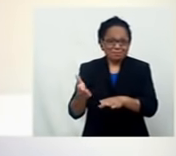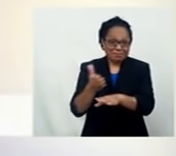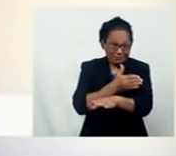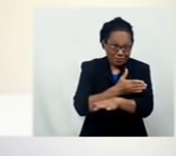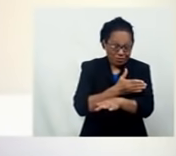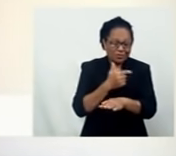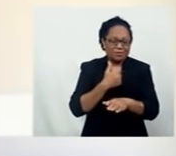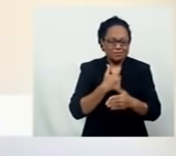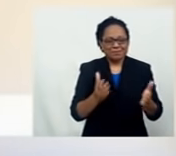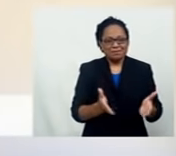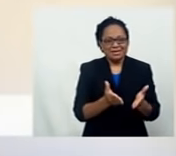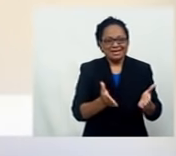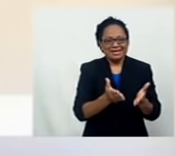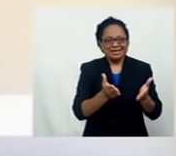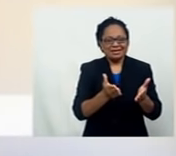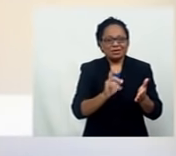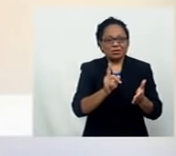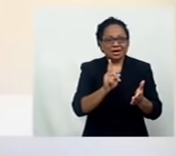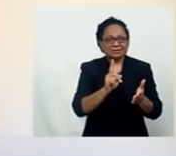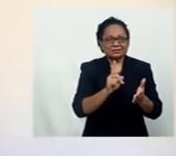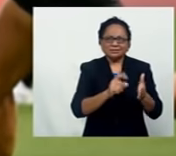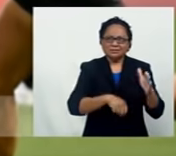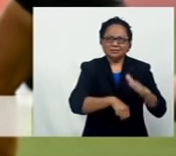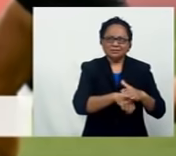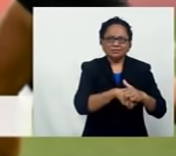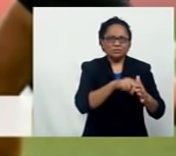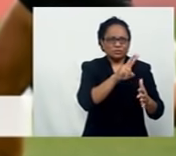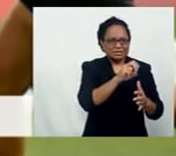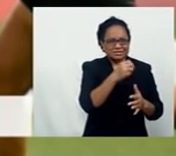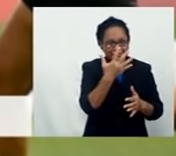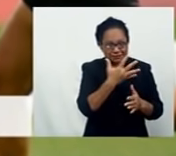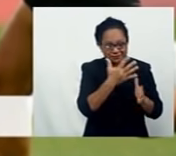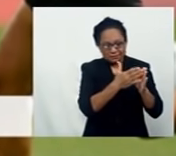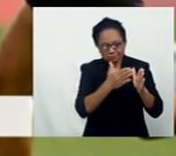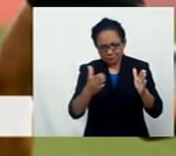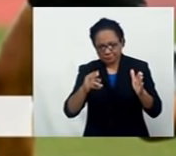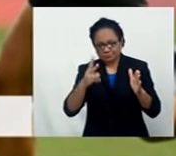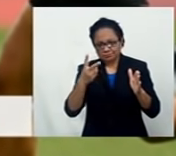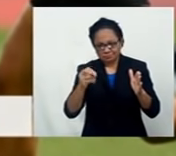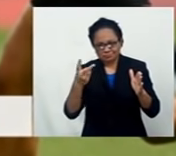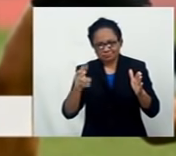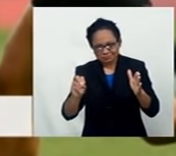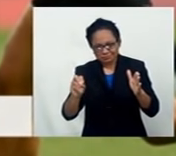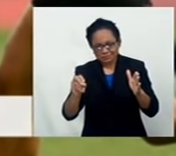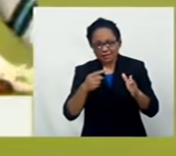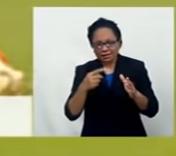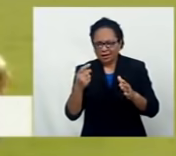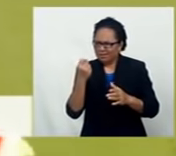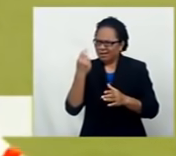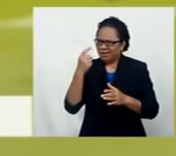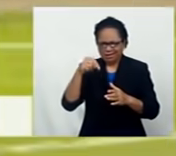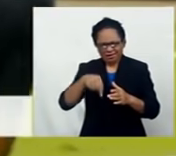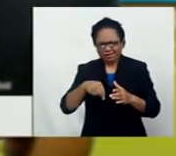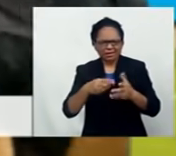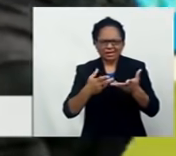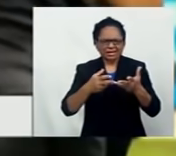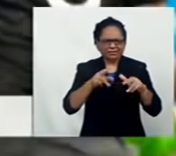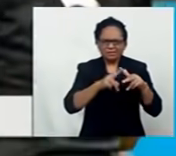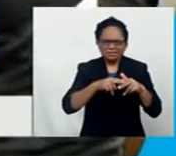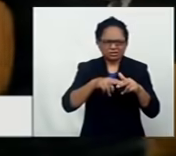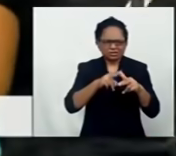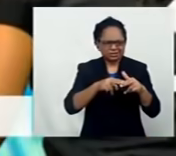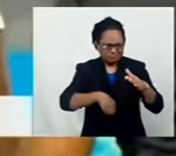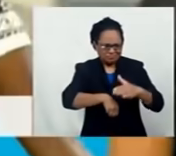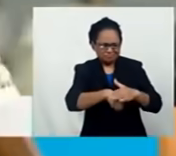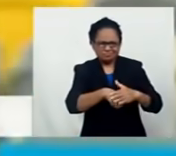I started playing football from 2015 to 2020 until I realized that women's football in Fiji is not that advanced. So then I